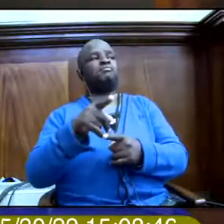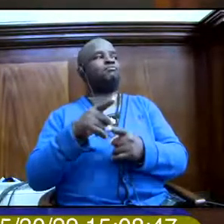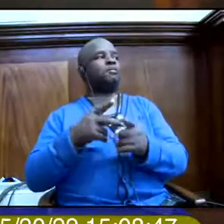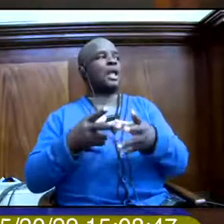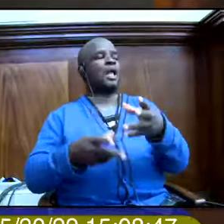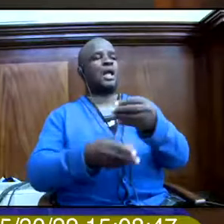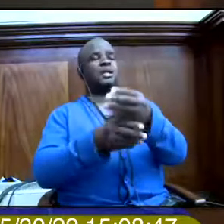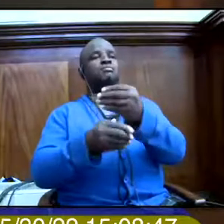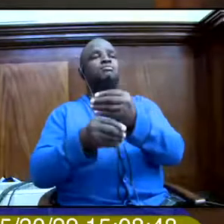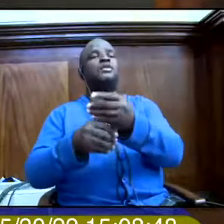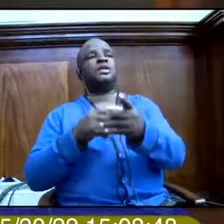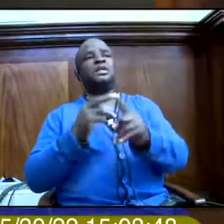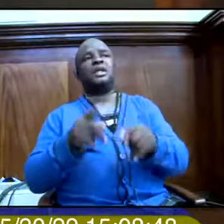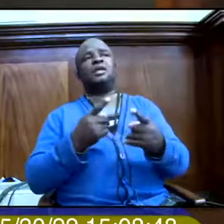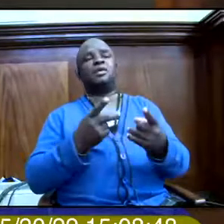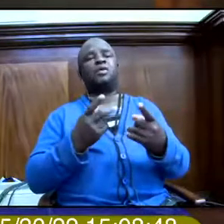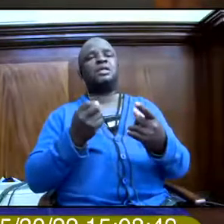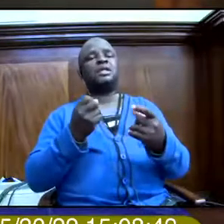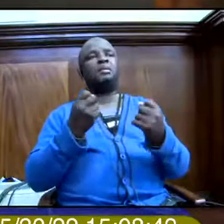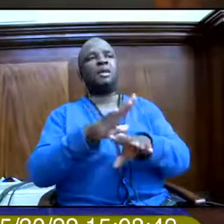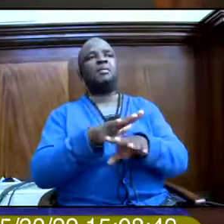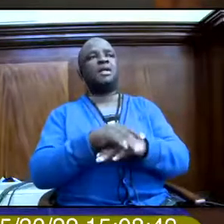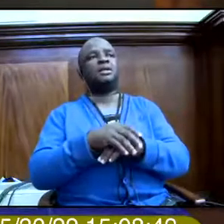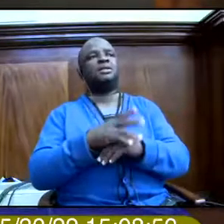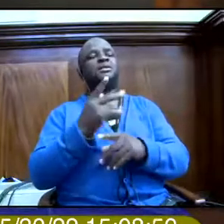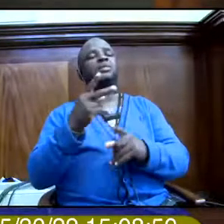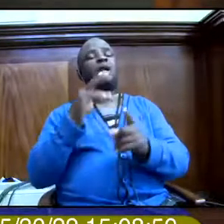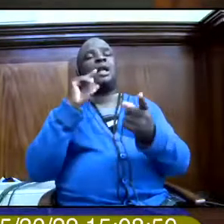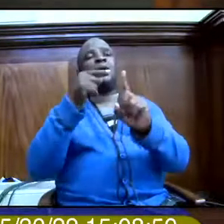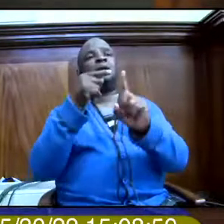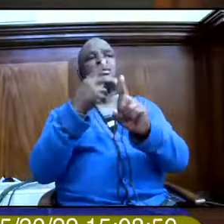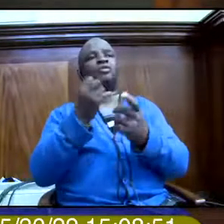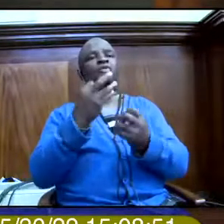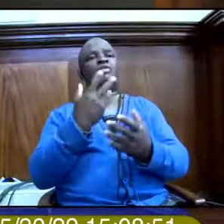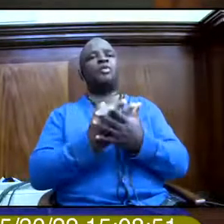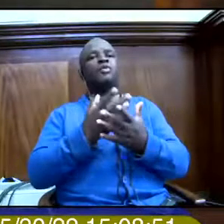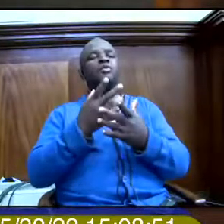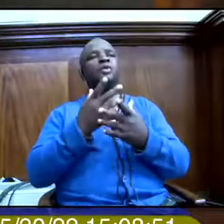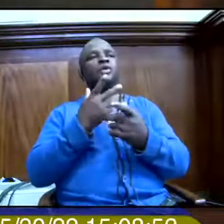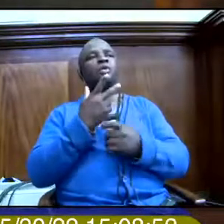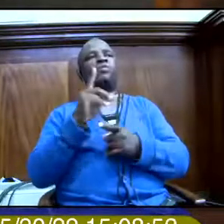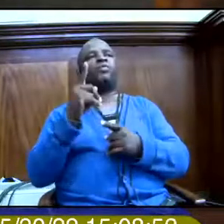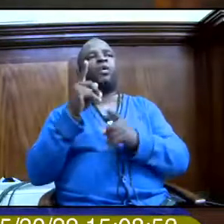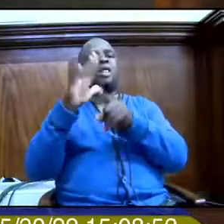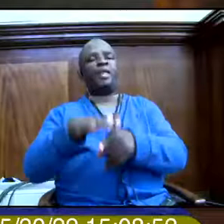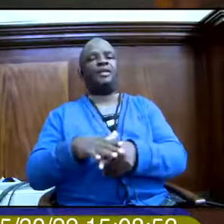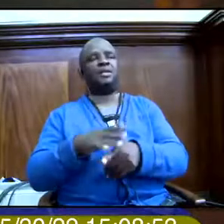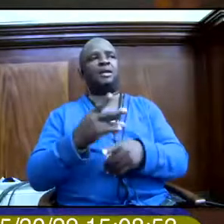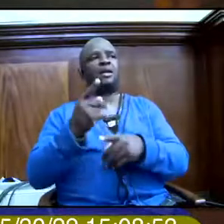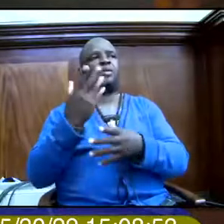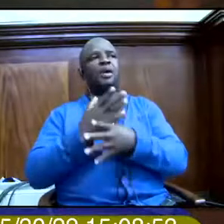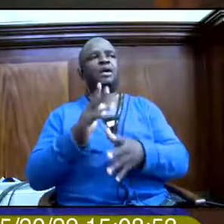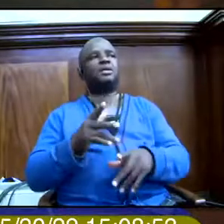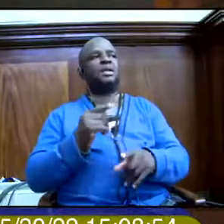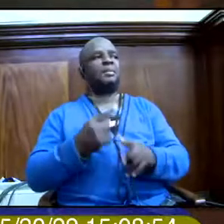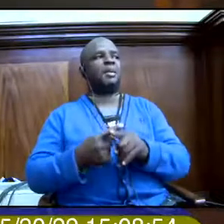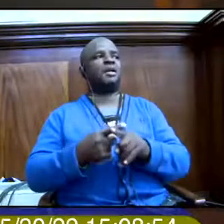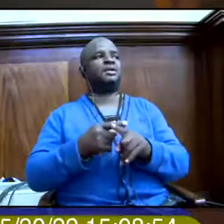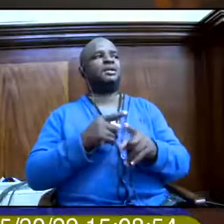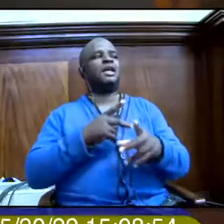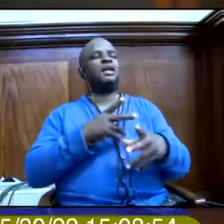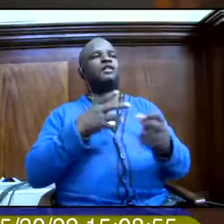effectively designed to undermine weka workers and trade union power and